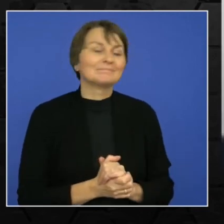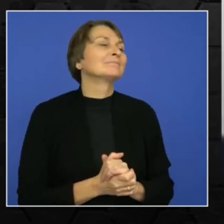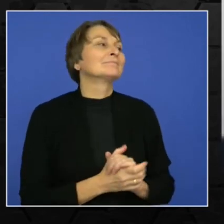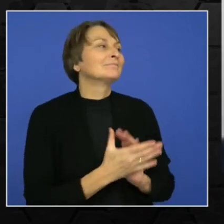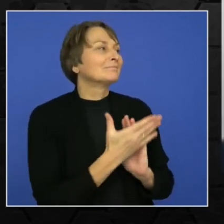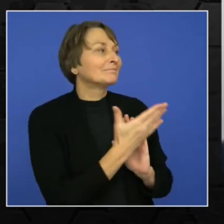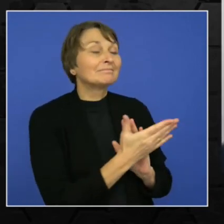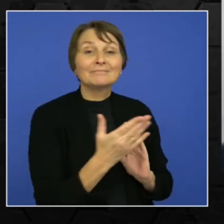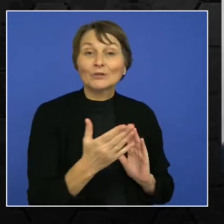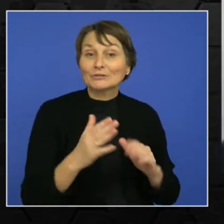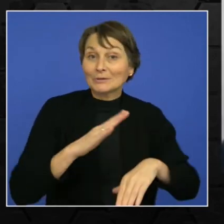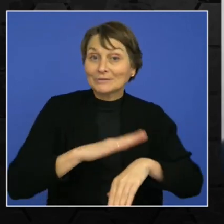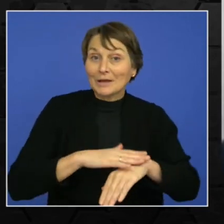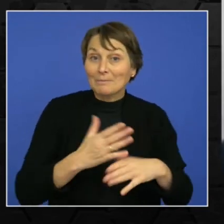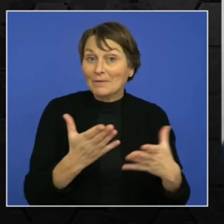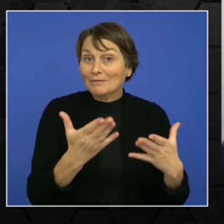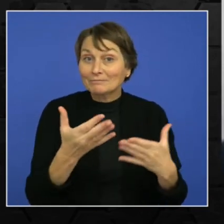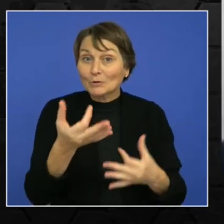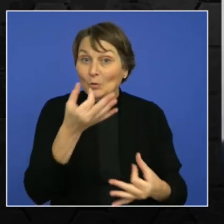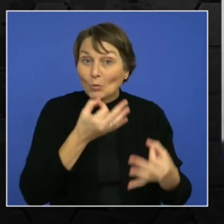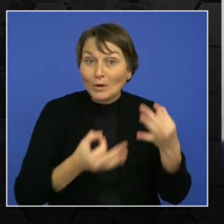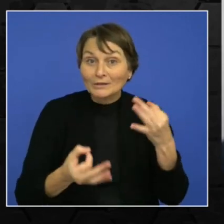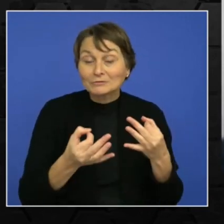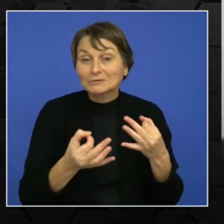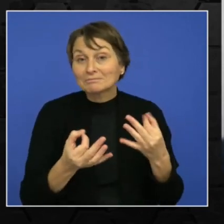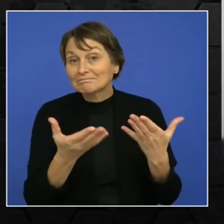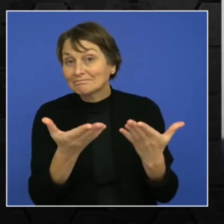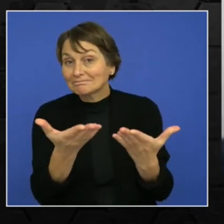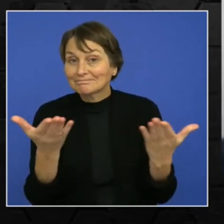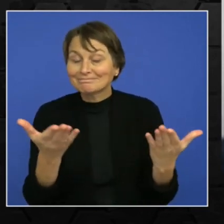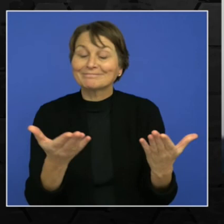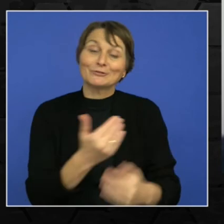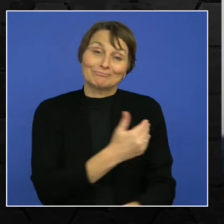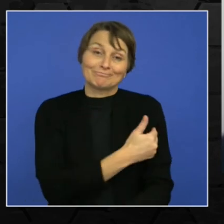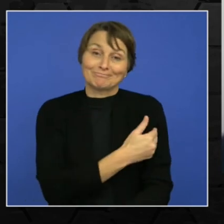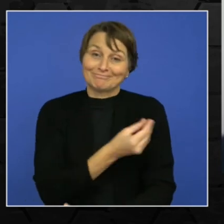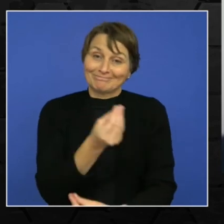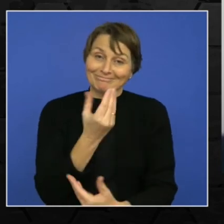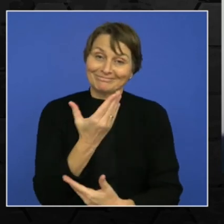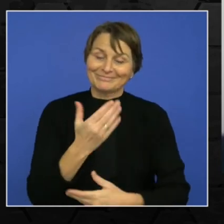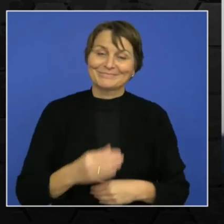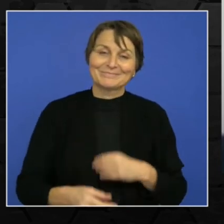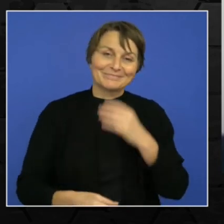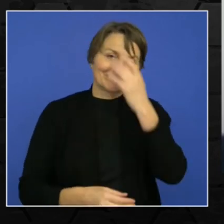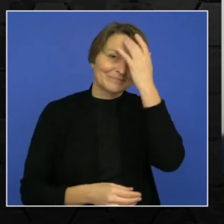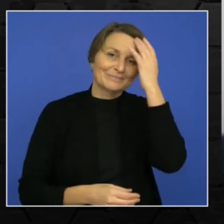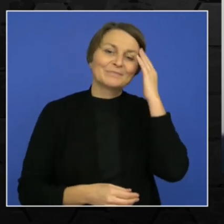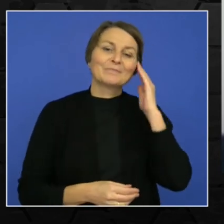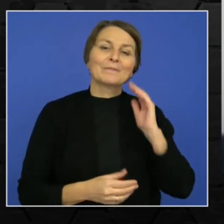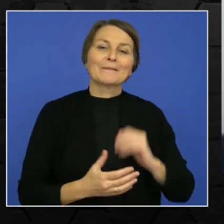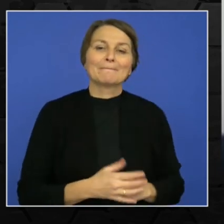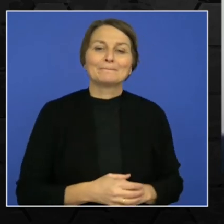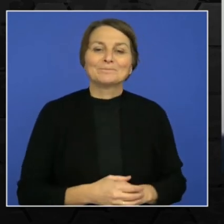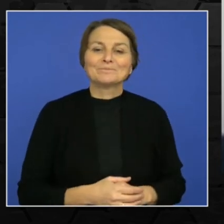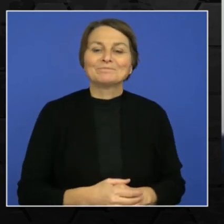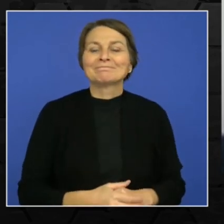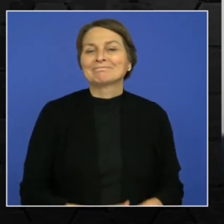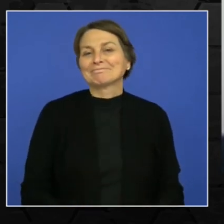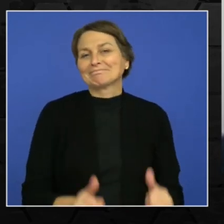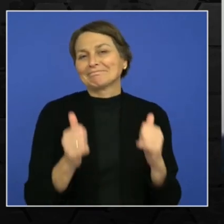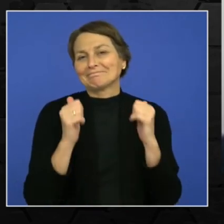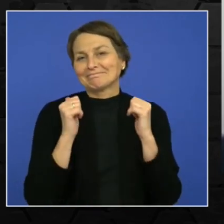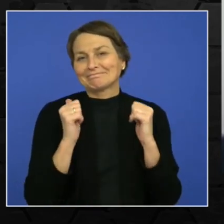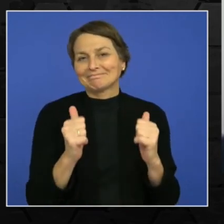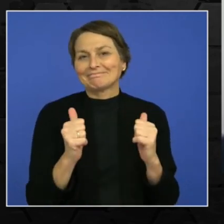question and answer. If you guys have any questions, just let me know. Well, that was a great session. Yeah, go